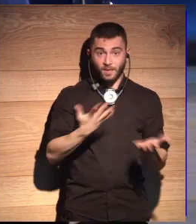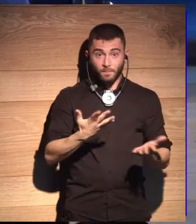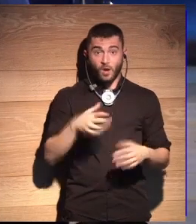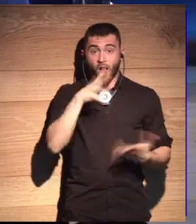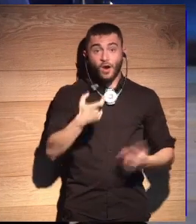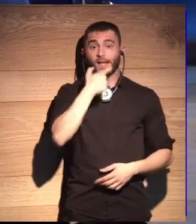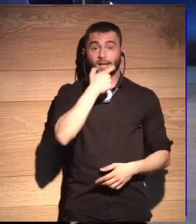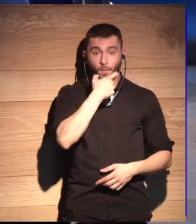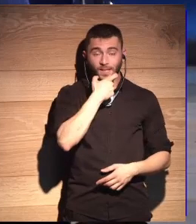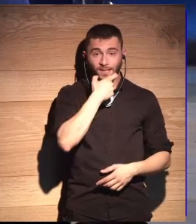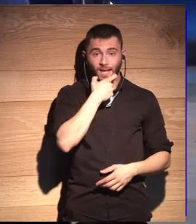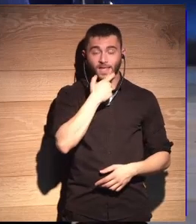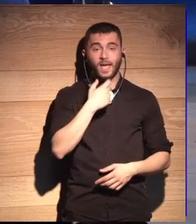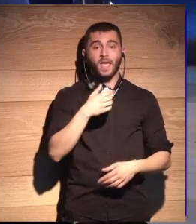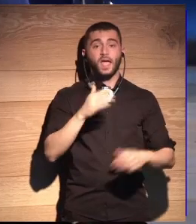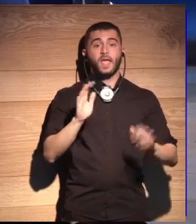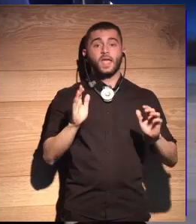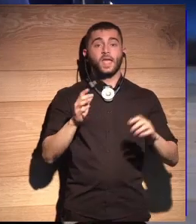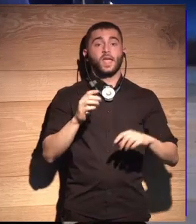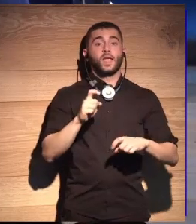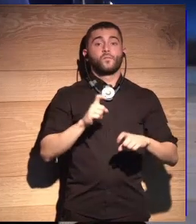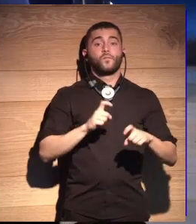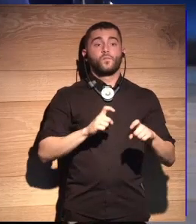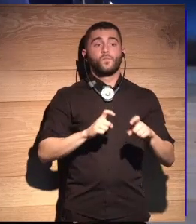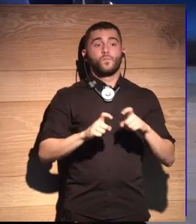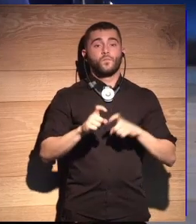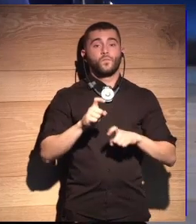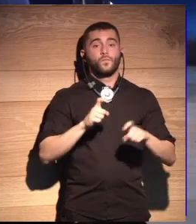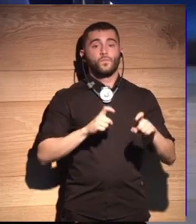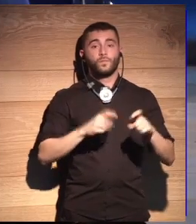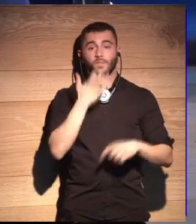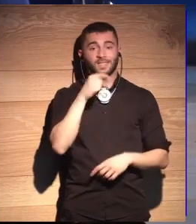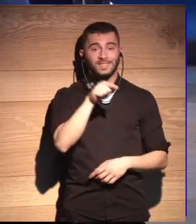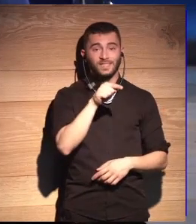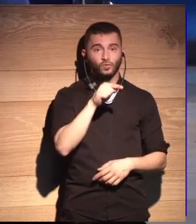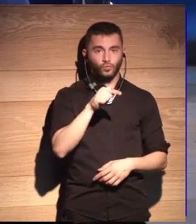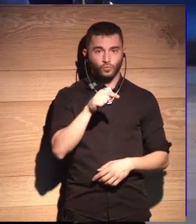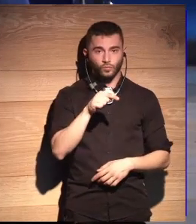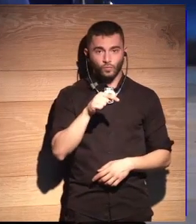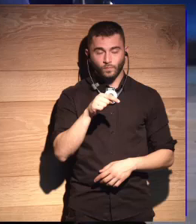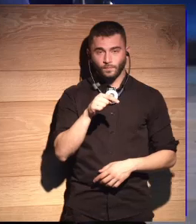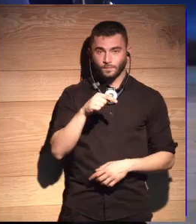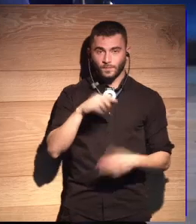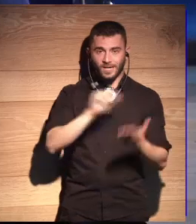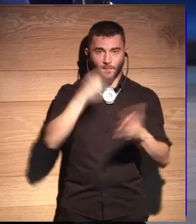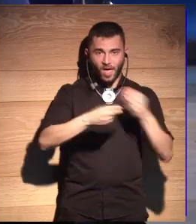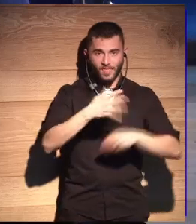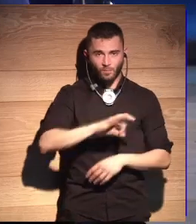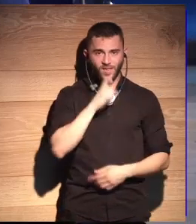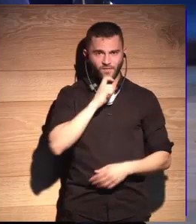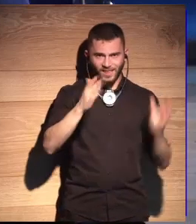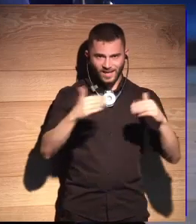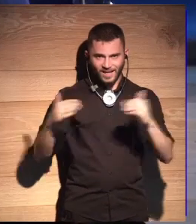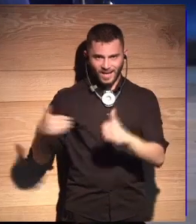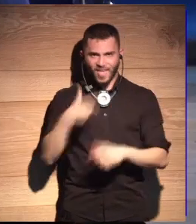the more authentically Brexity you are, the more insistent you are that it can be done immediately without any type of difficulty, and it's completely